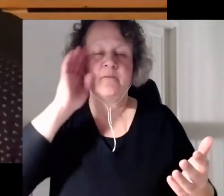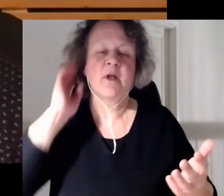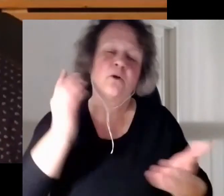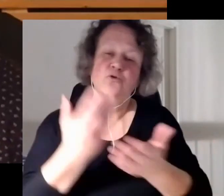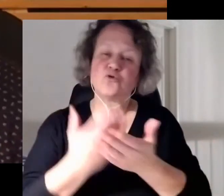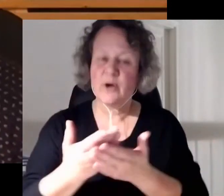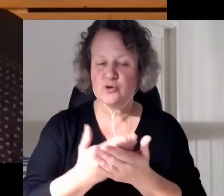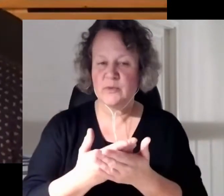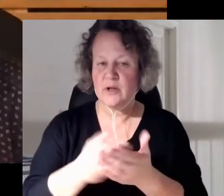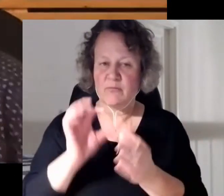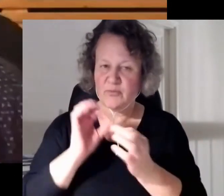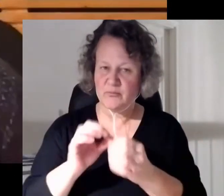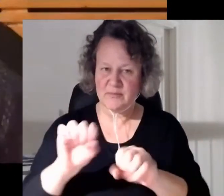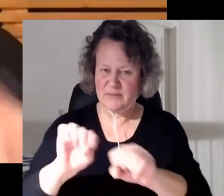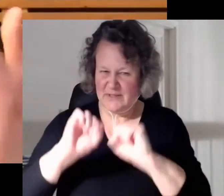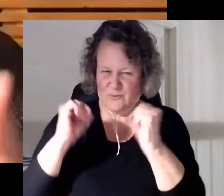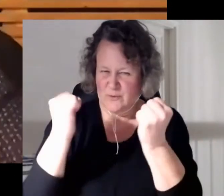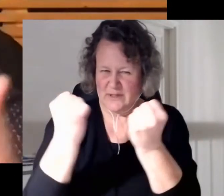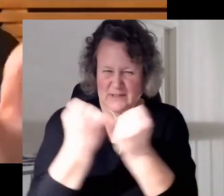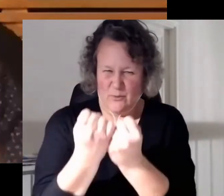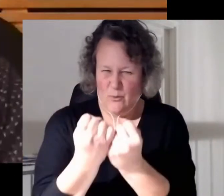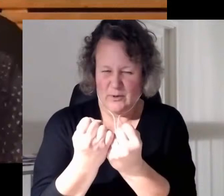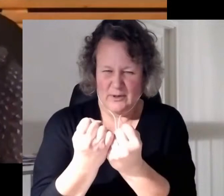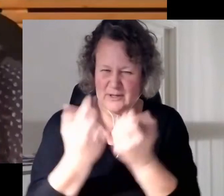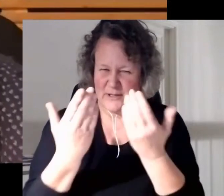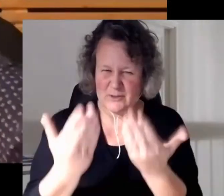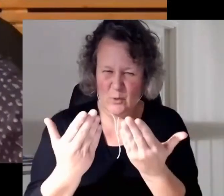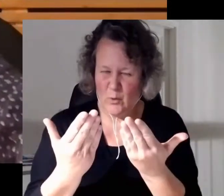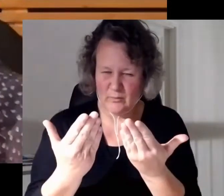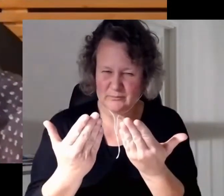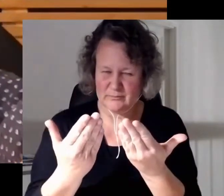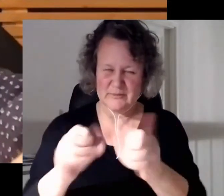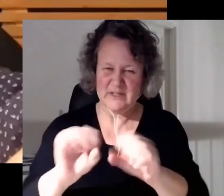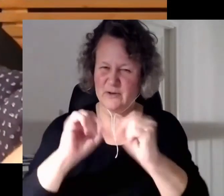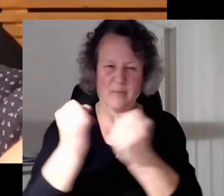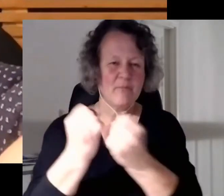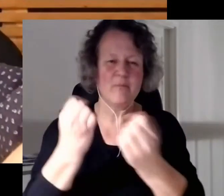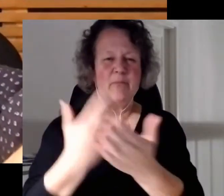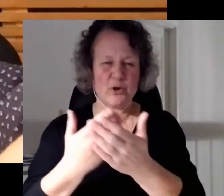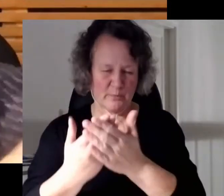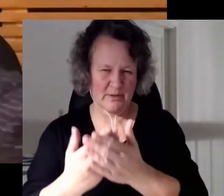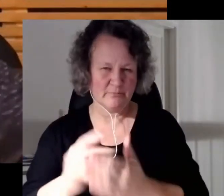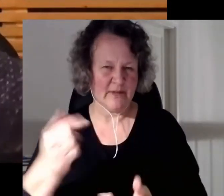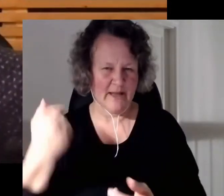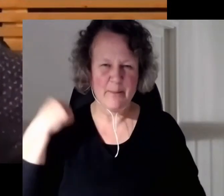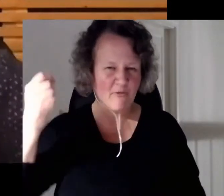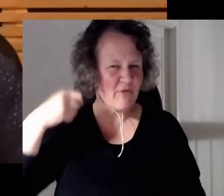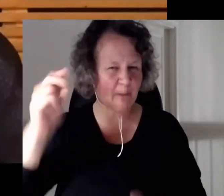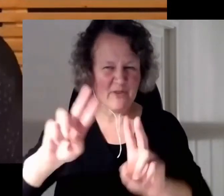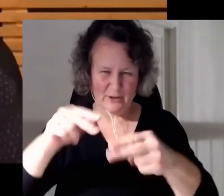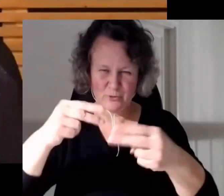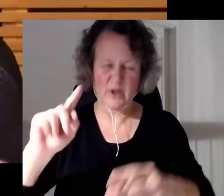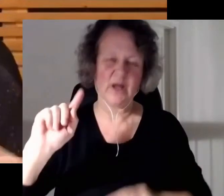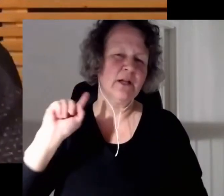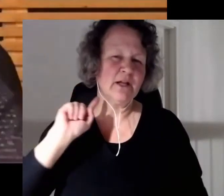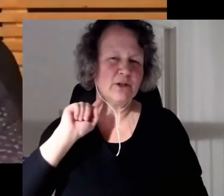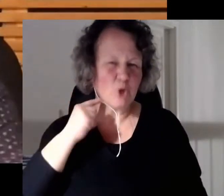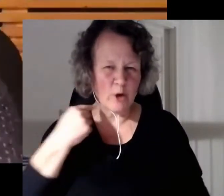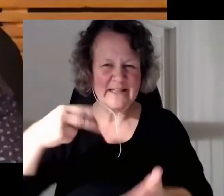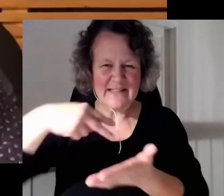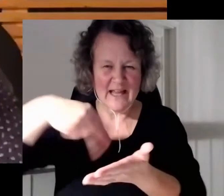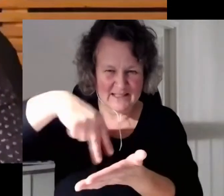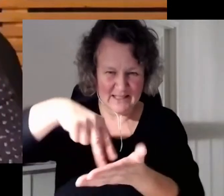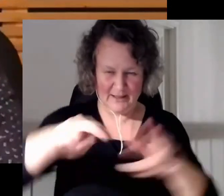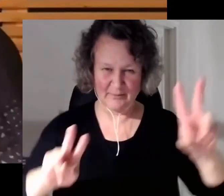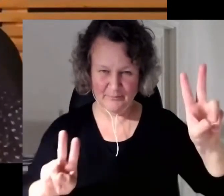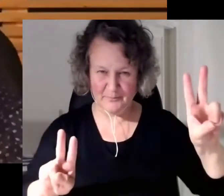For example, this can be, you can have it play, for example, it can be the Dirty Dancing example,